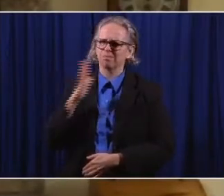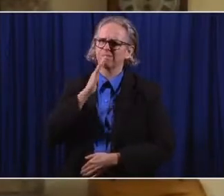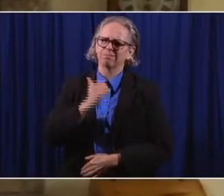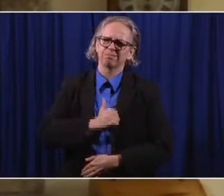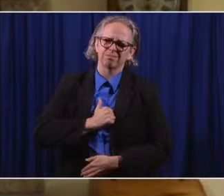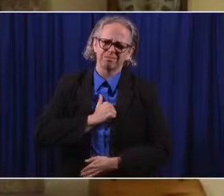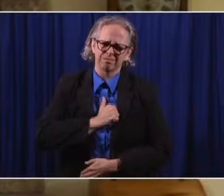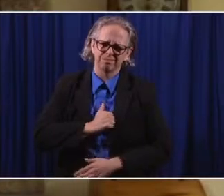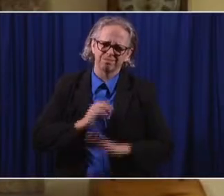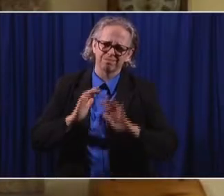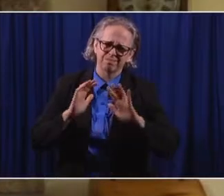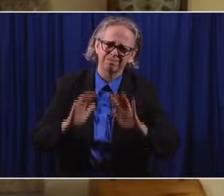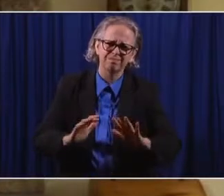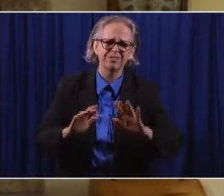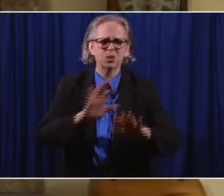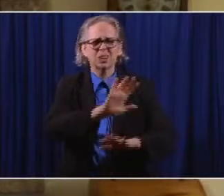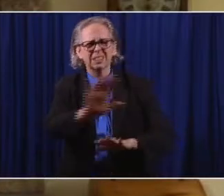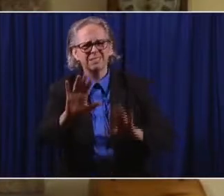those who lose children.